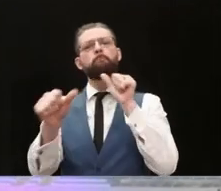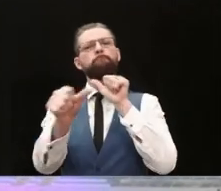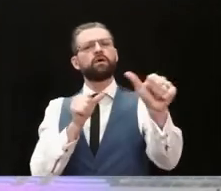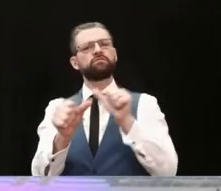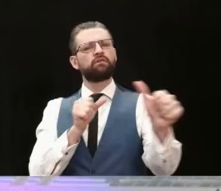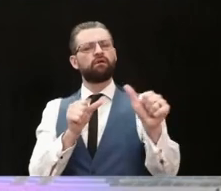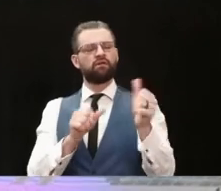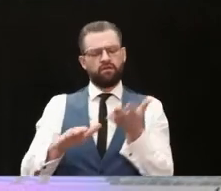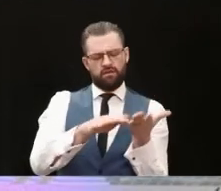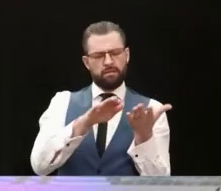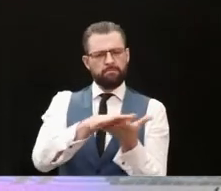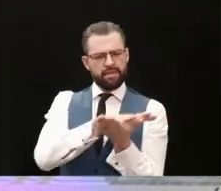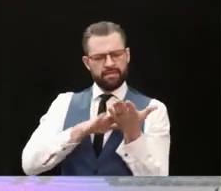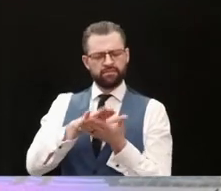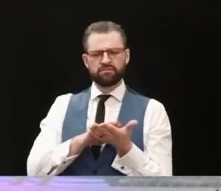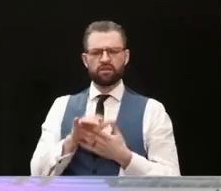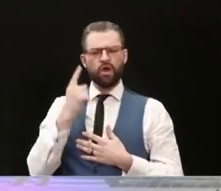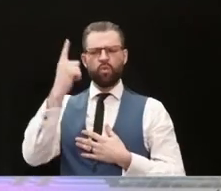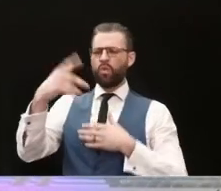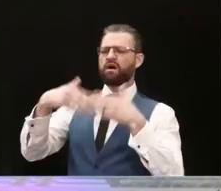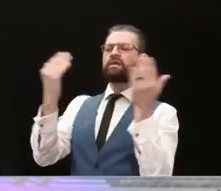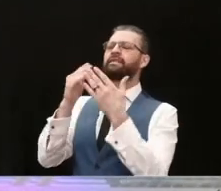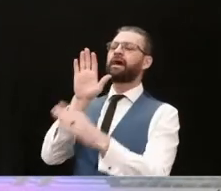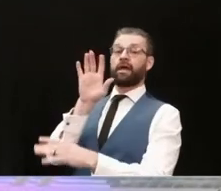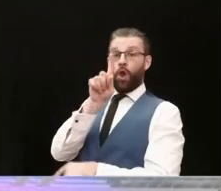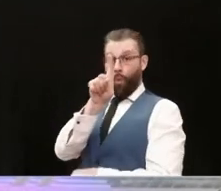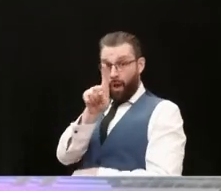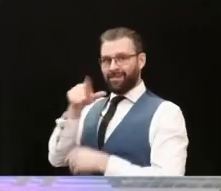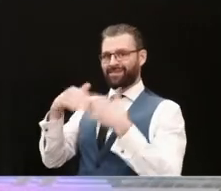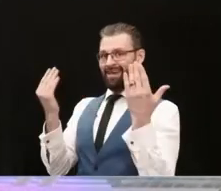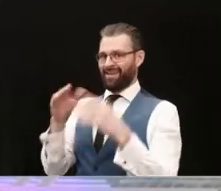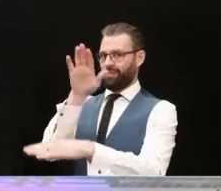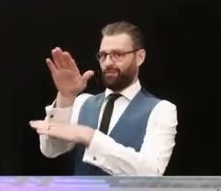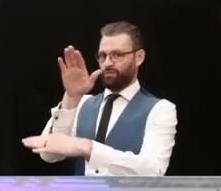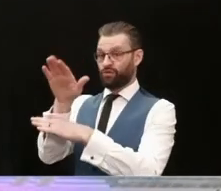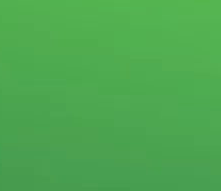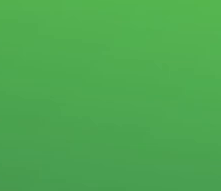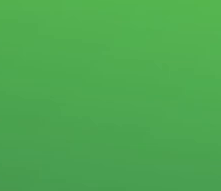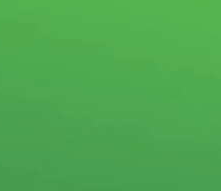there may be one day in the future with no genocide.